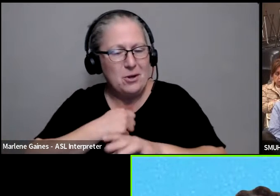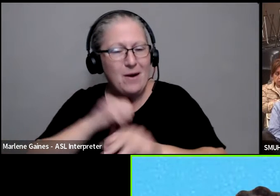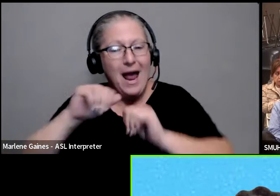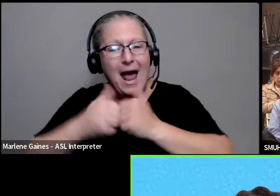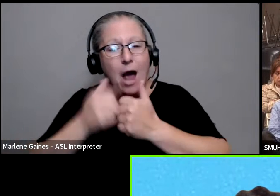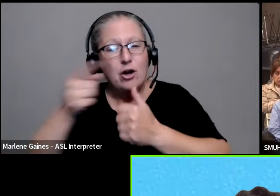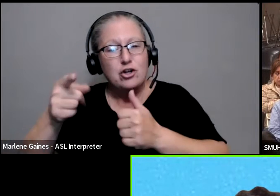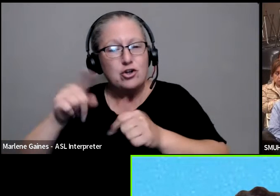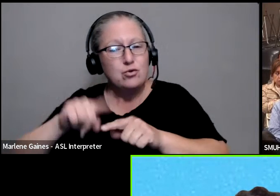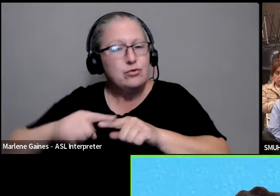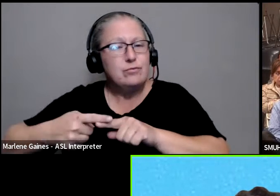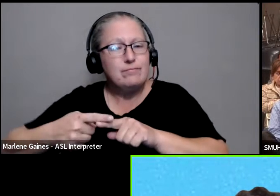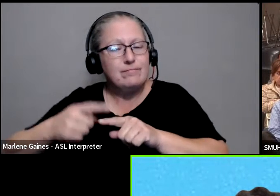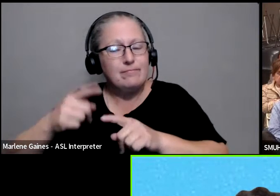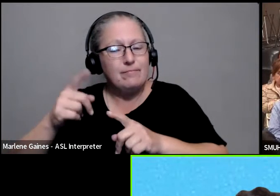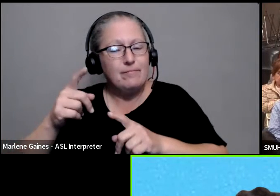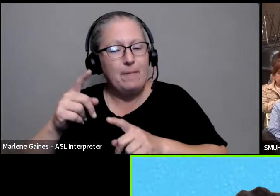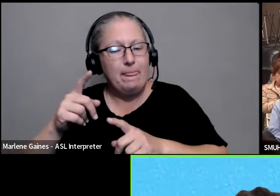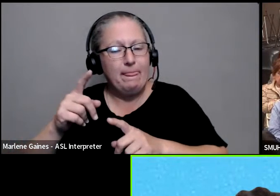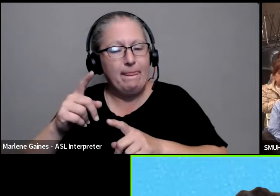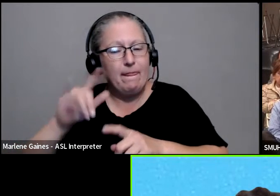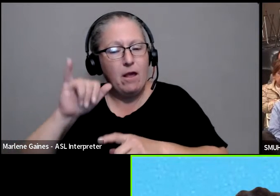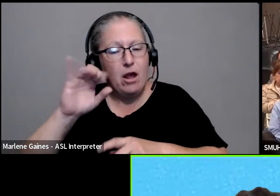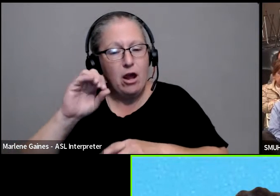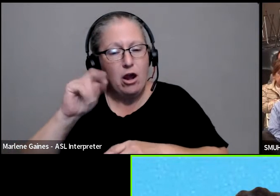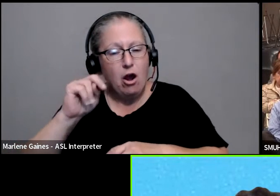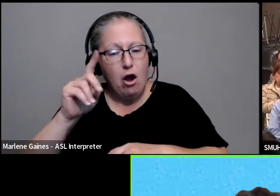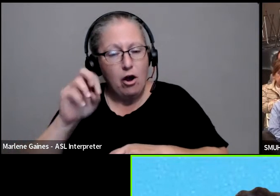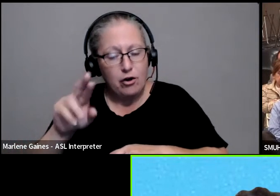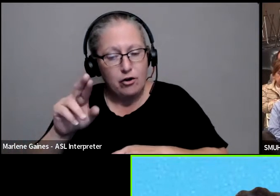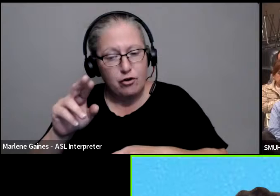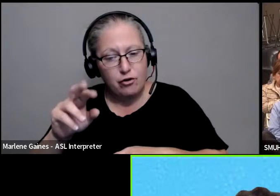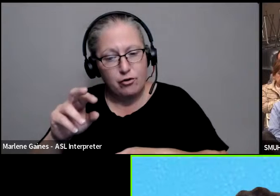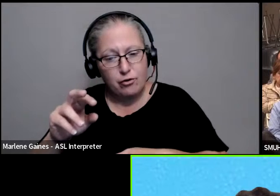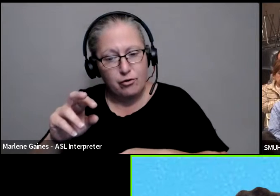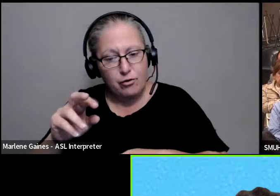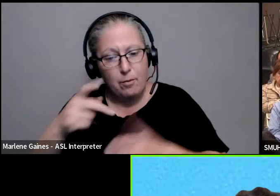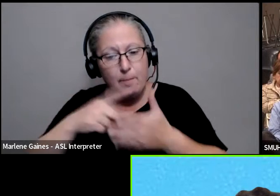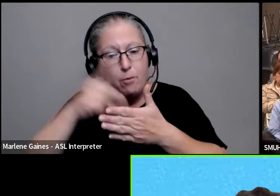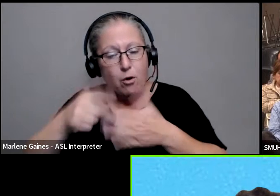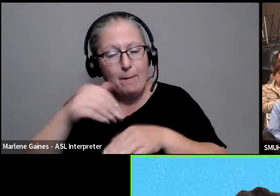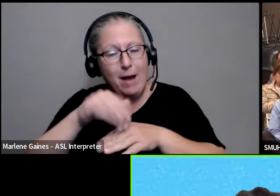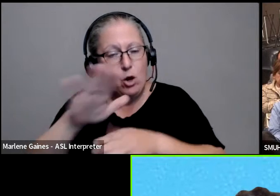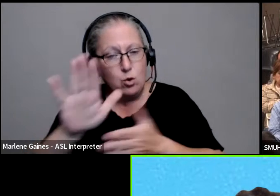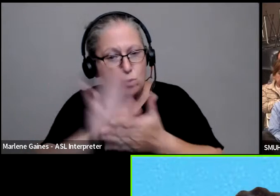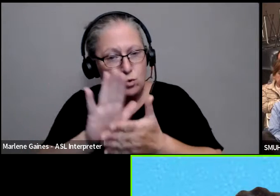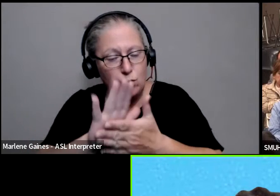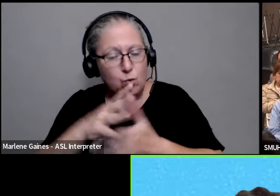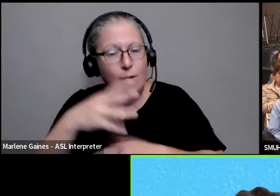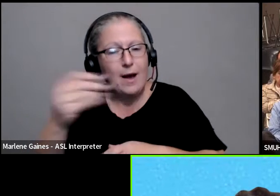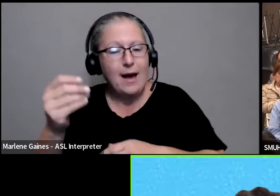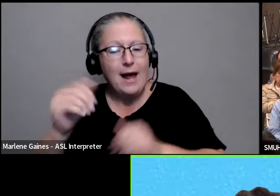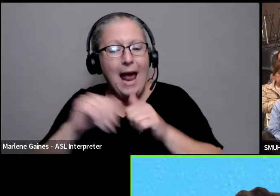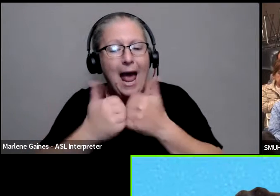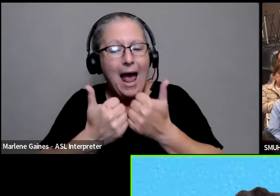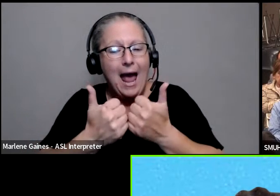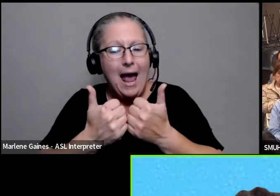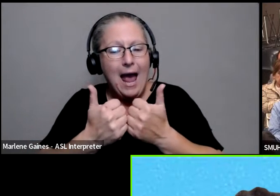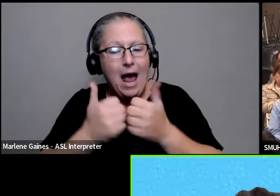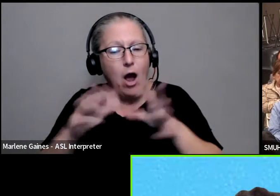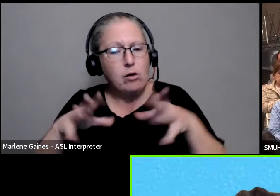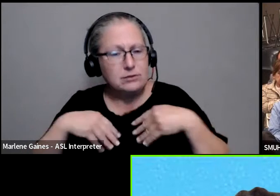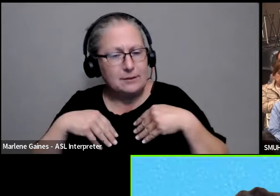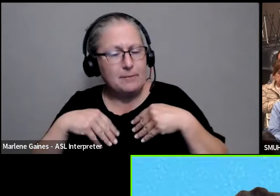you implement the Yonder program at your school, and how receptive have